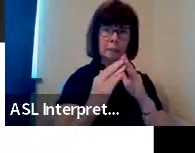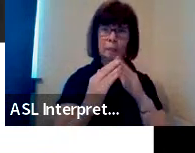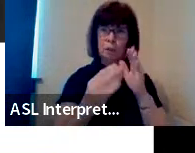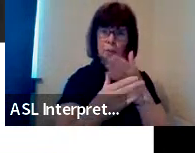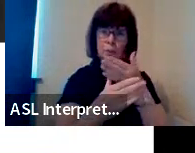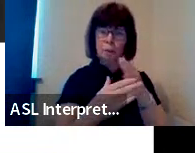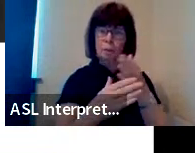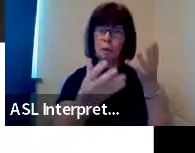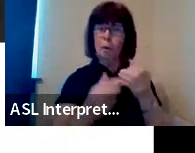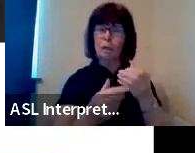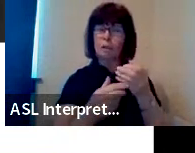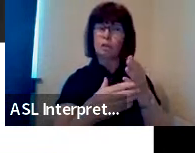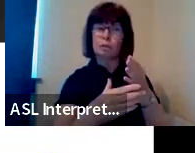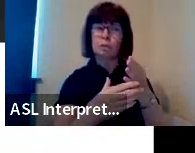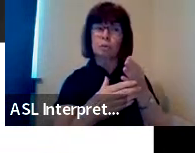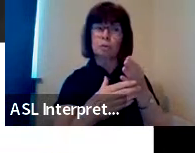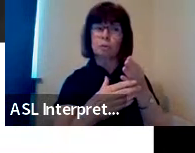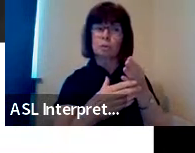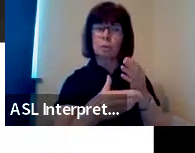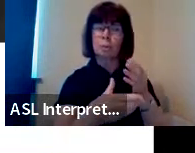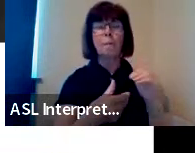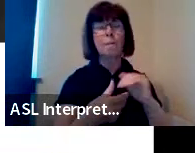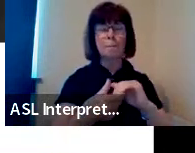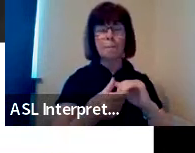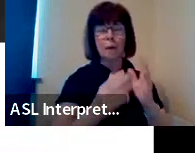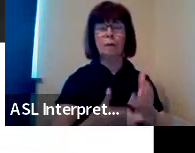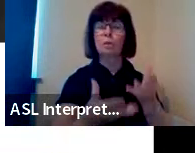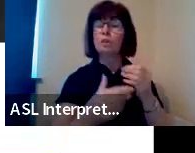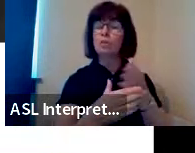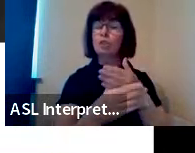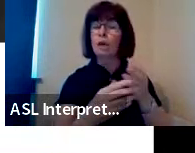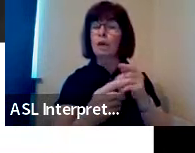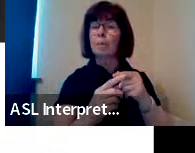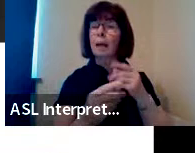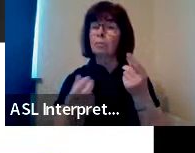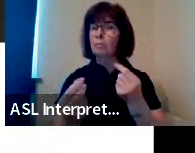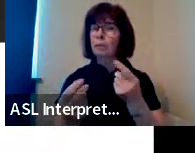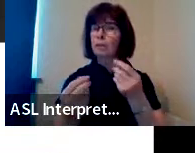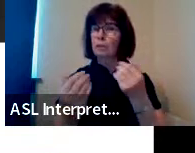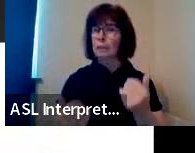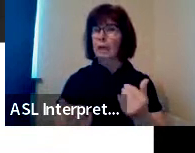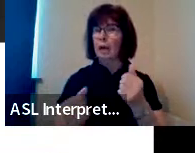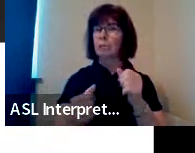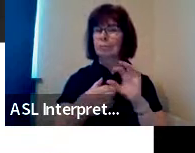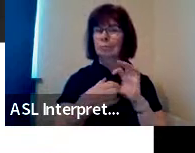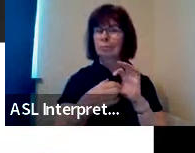a bit about what they're doing in their work related to COVID.